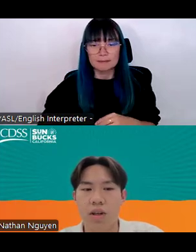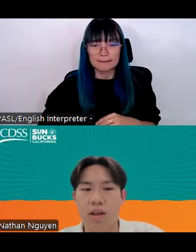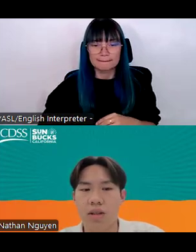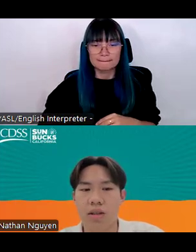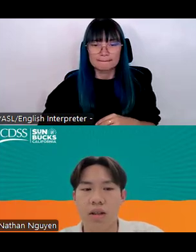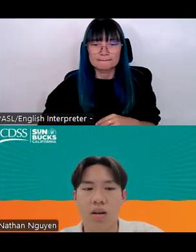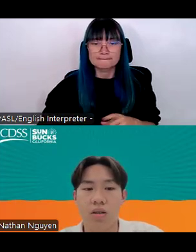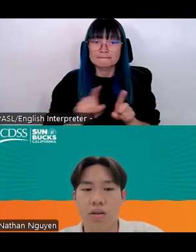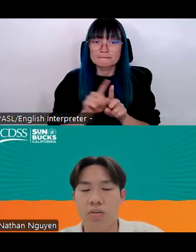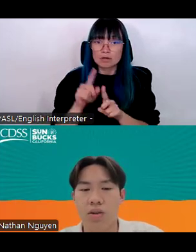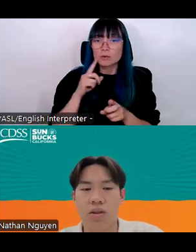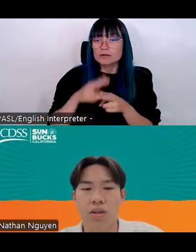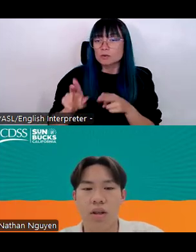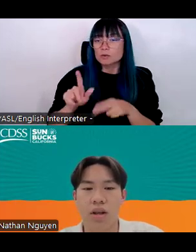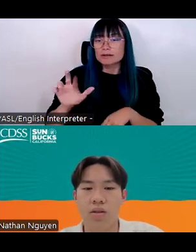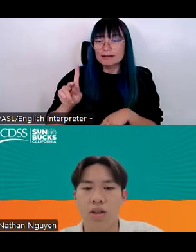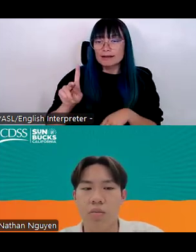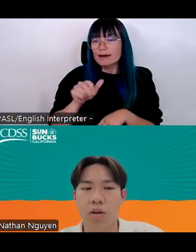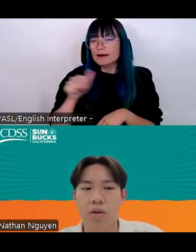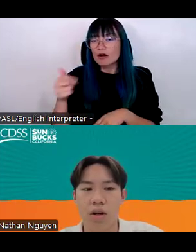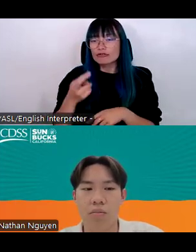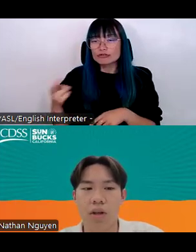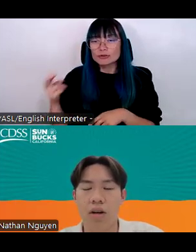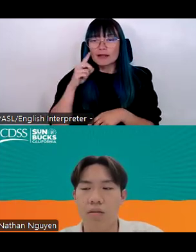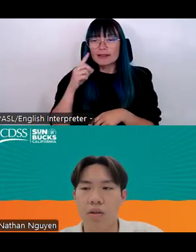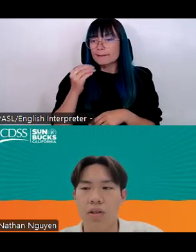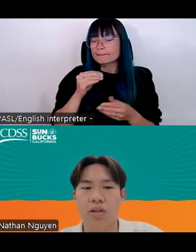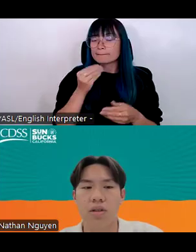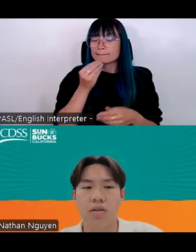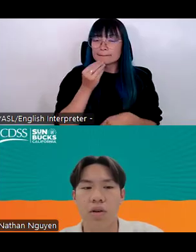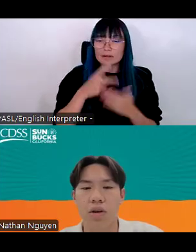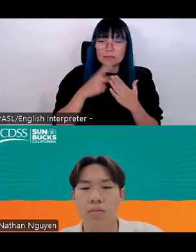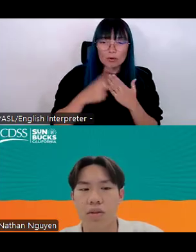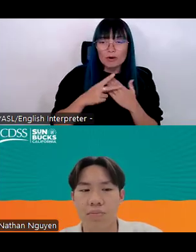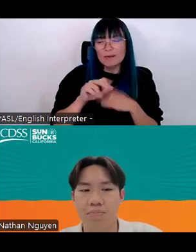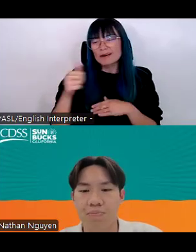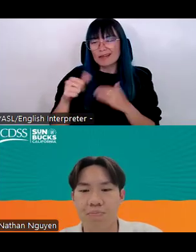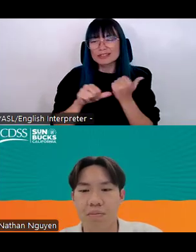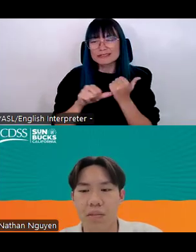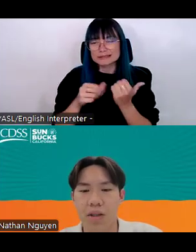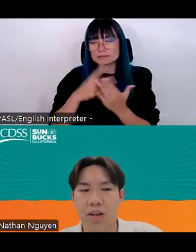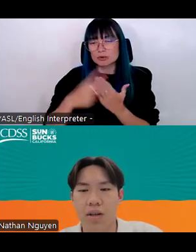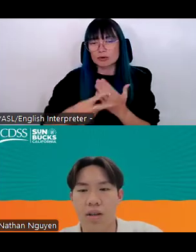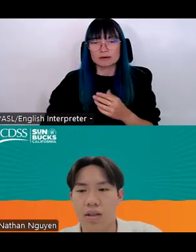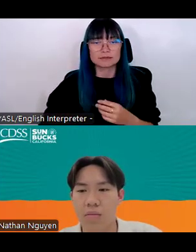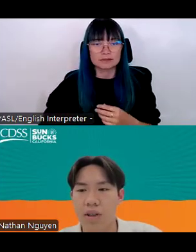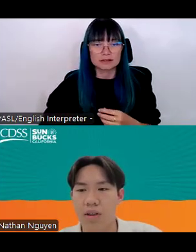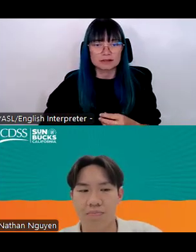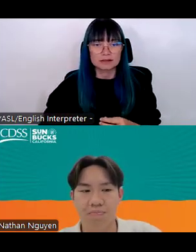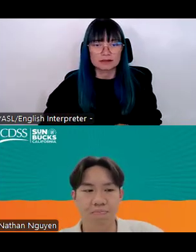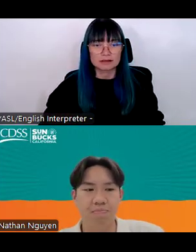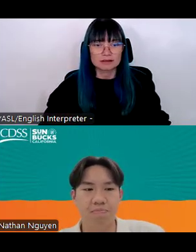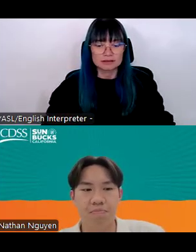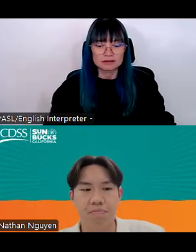provides quick links and other nutrition resources, including summer meal program and other food assistance programs. Next slide,